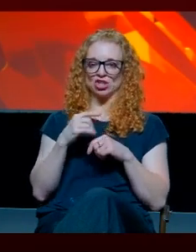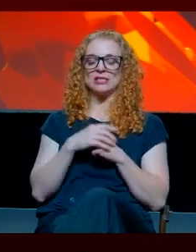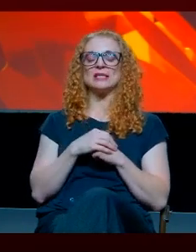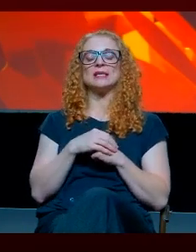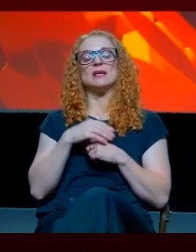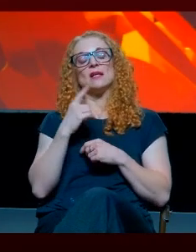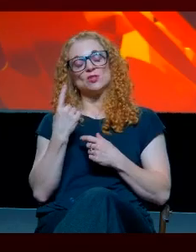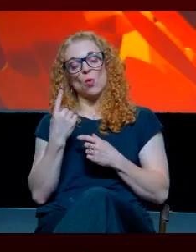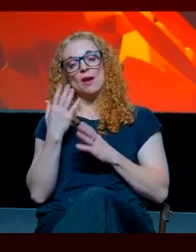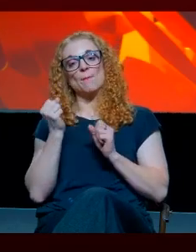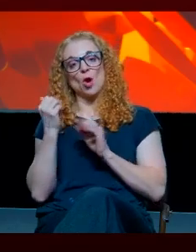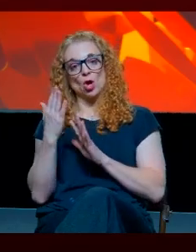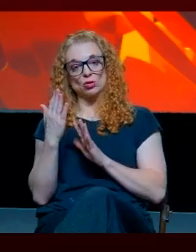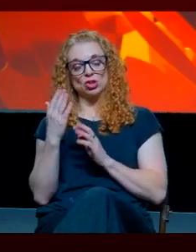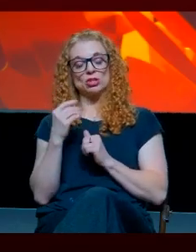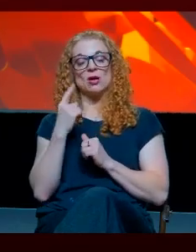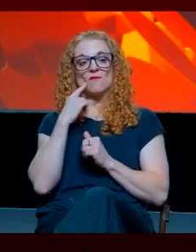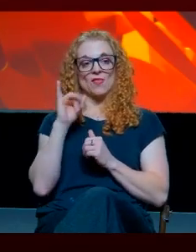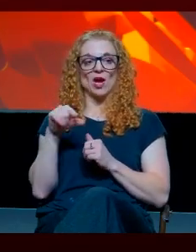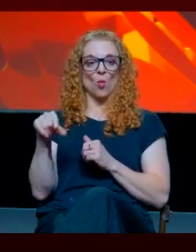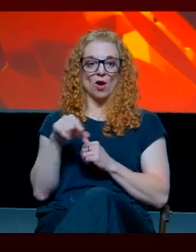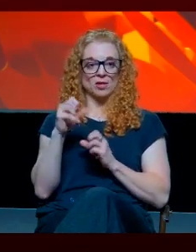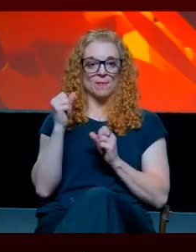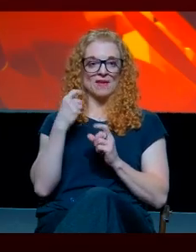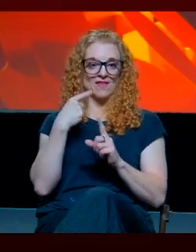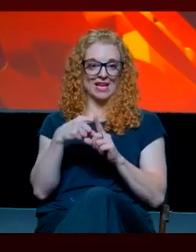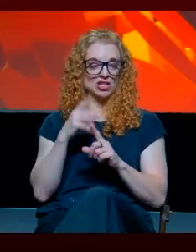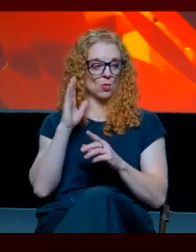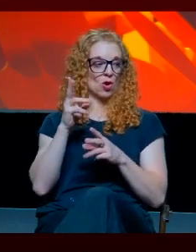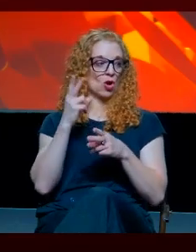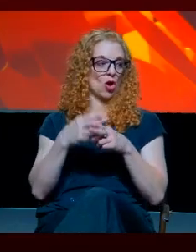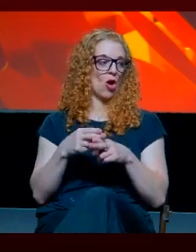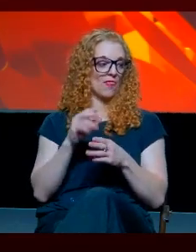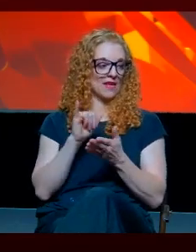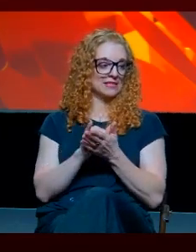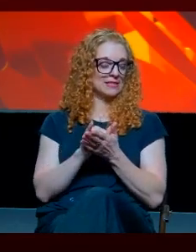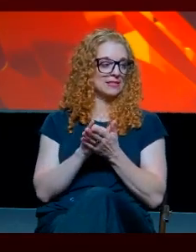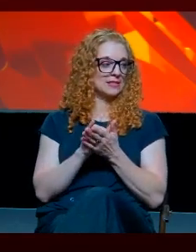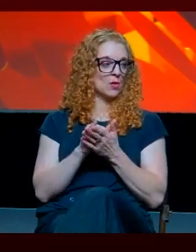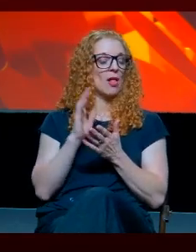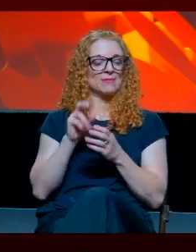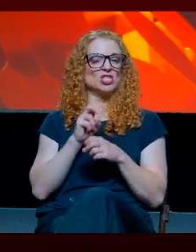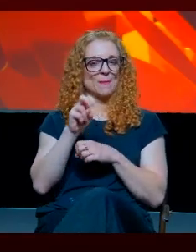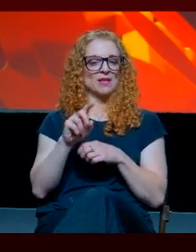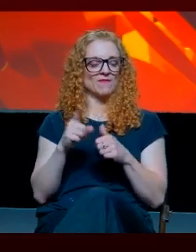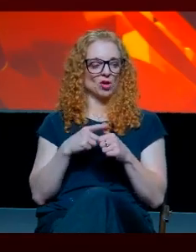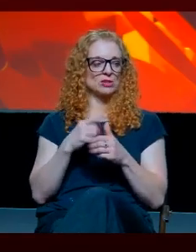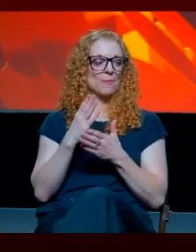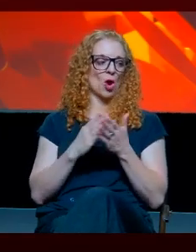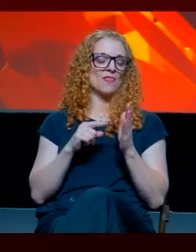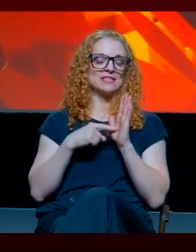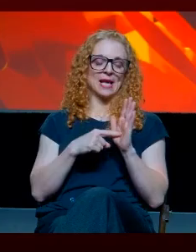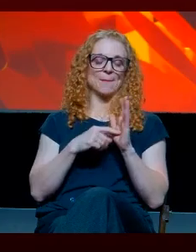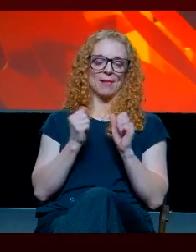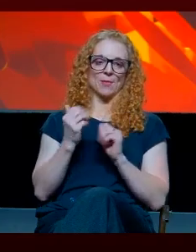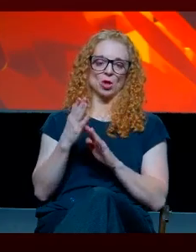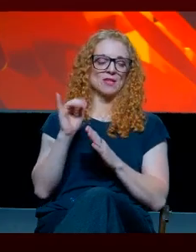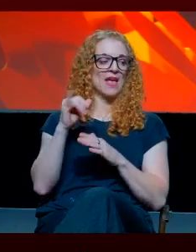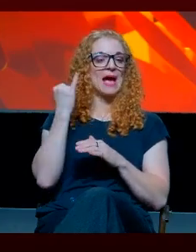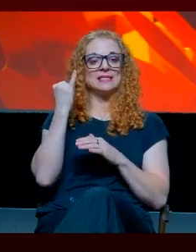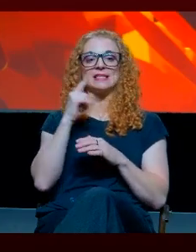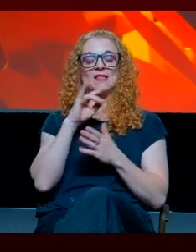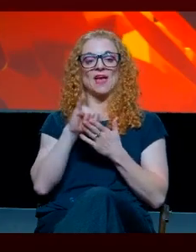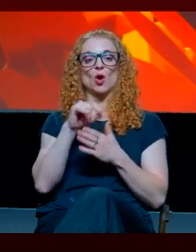approach to quantum advantage. I'm going to call this, there's two approaches. I'm going to jump into the first, the sampling approach. The idea here is that a